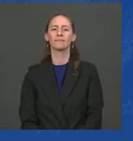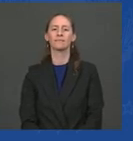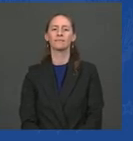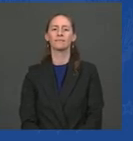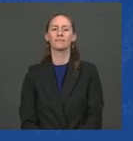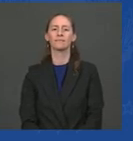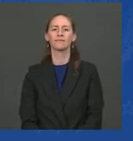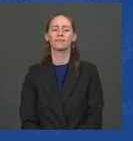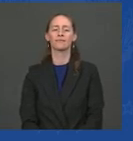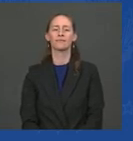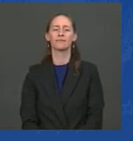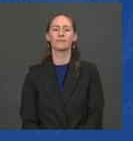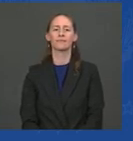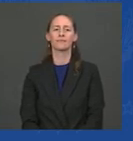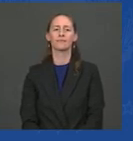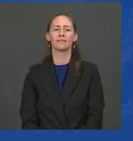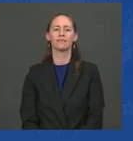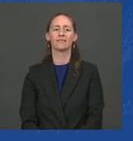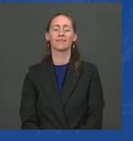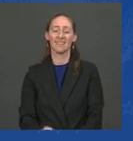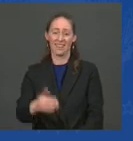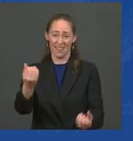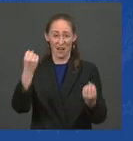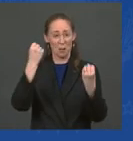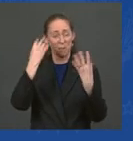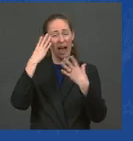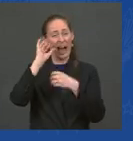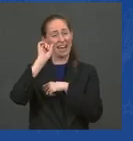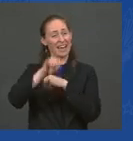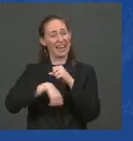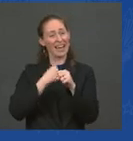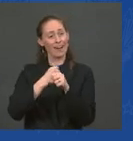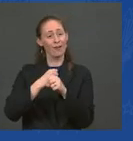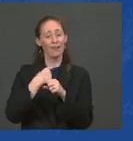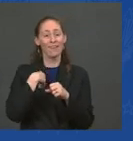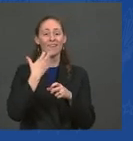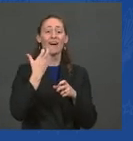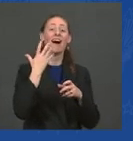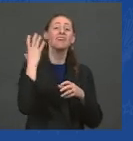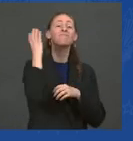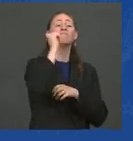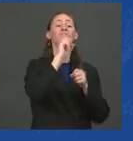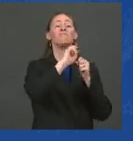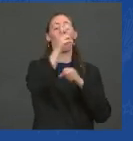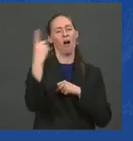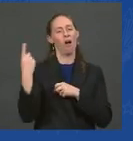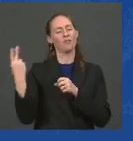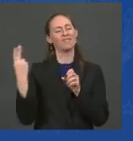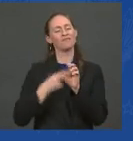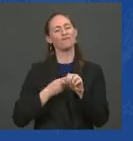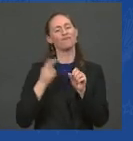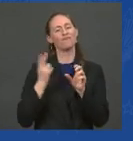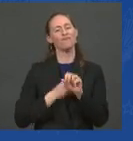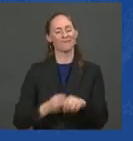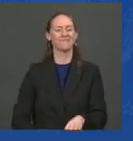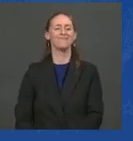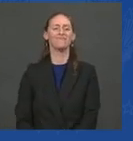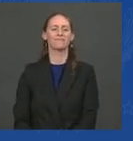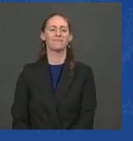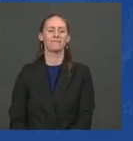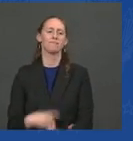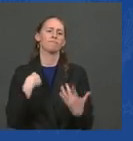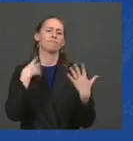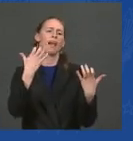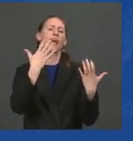it's yours to travel in anytime you would like. I want to thank a few more proud Connecticut leaders who've